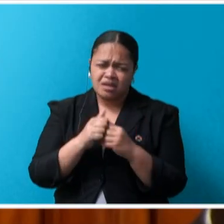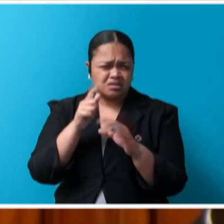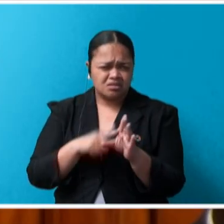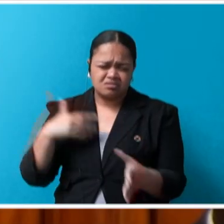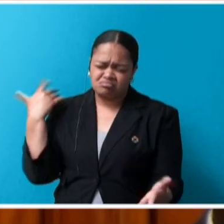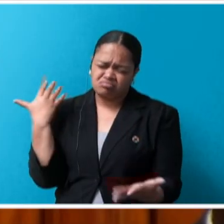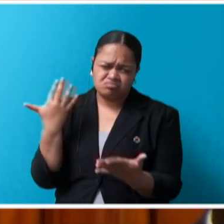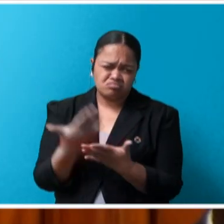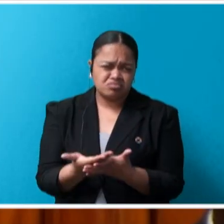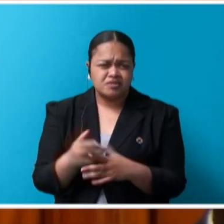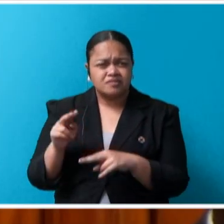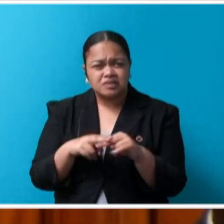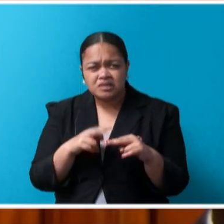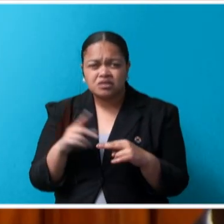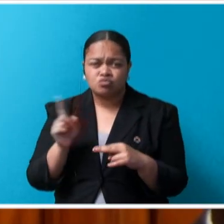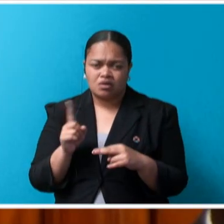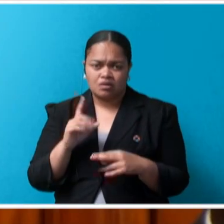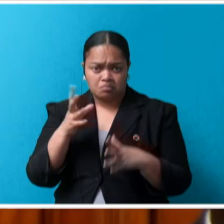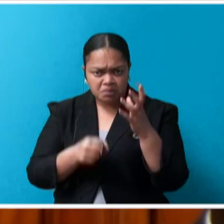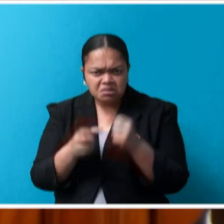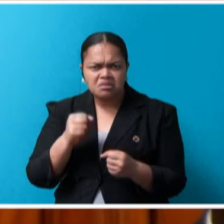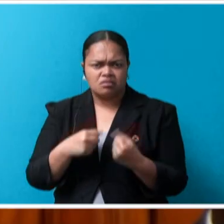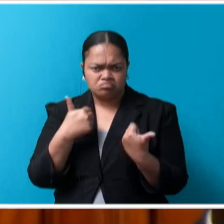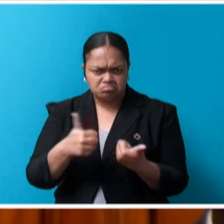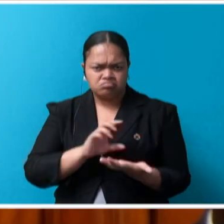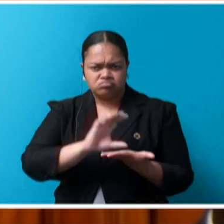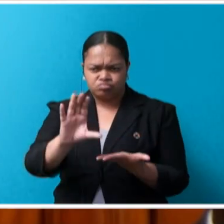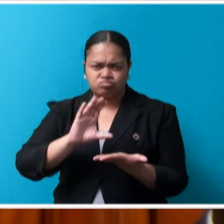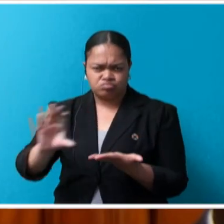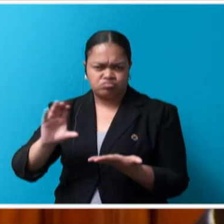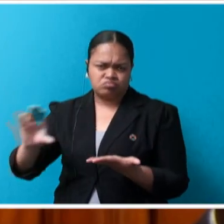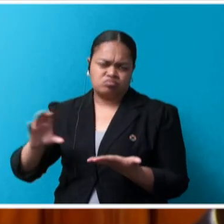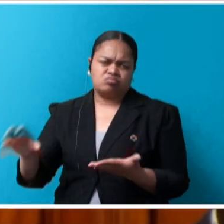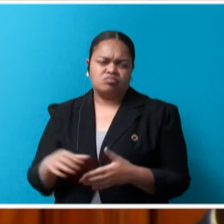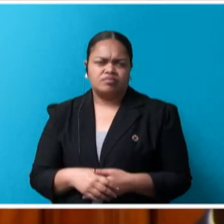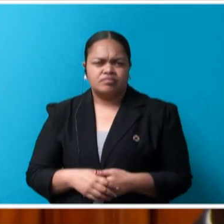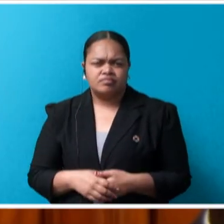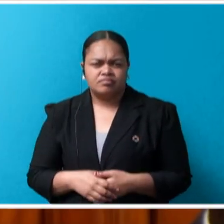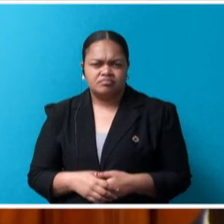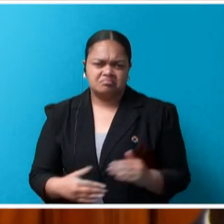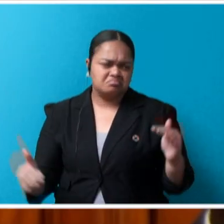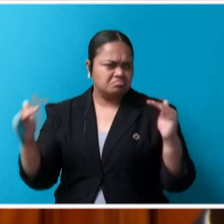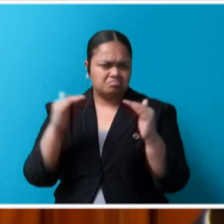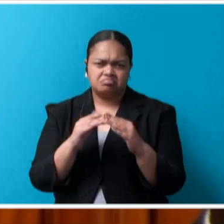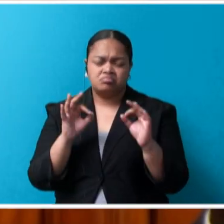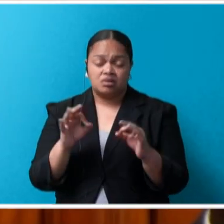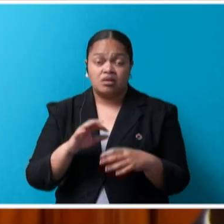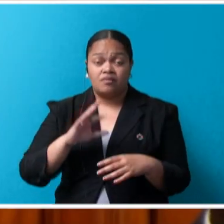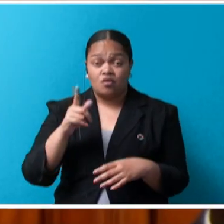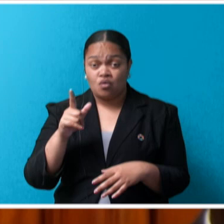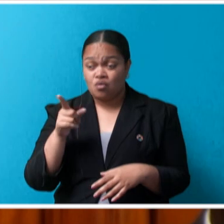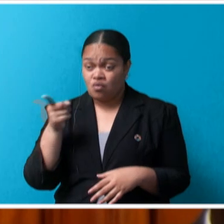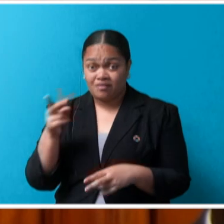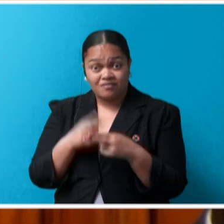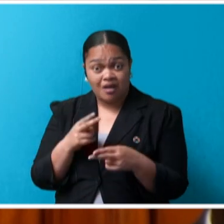increase domestic milk production and reduce dependence on imported dairy products. Strengthening our dairy farmers remains